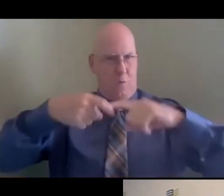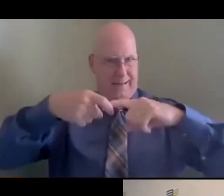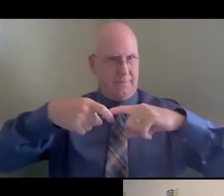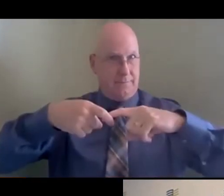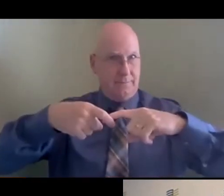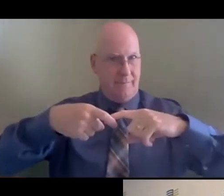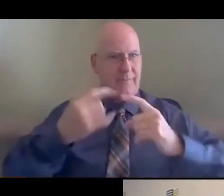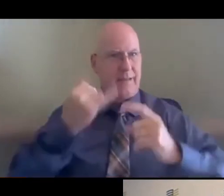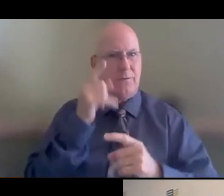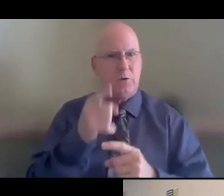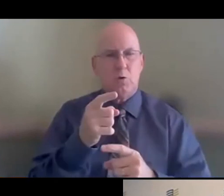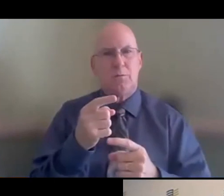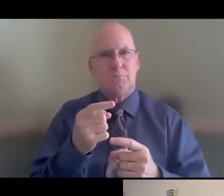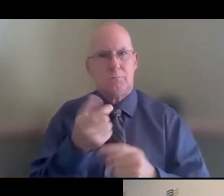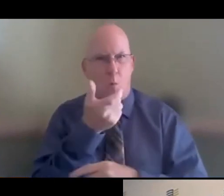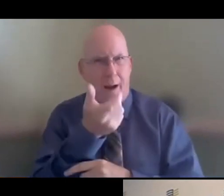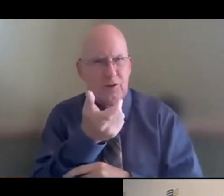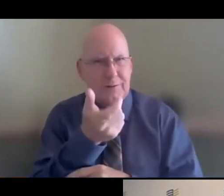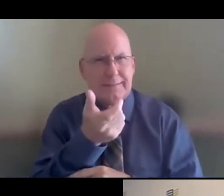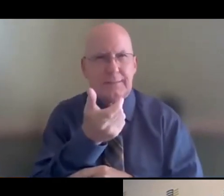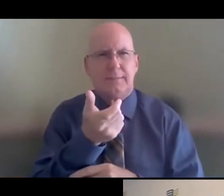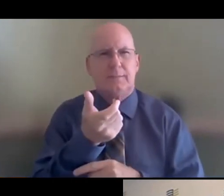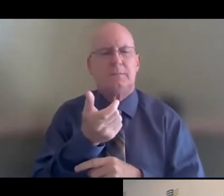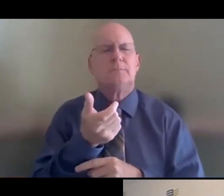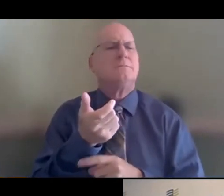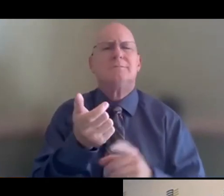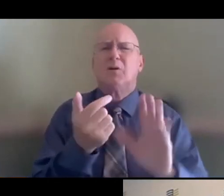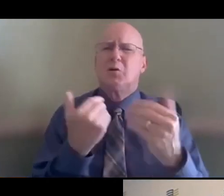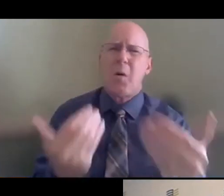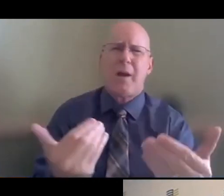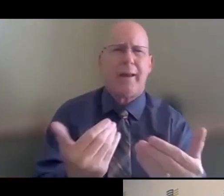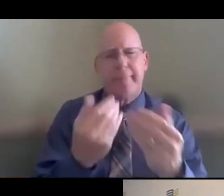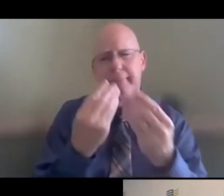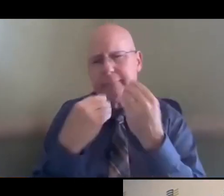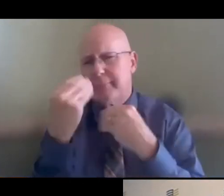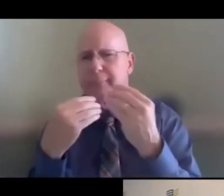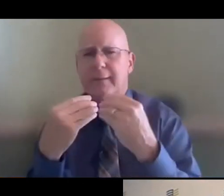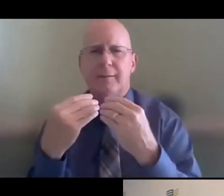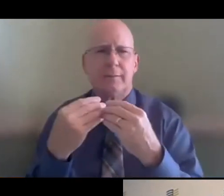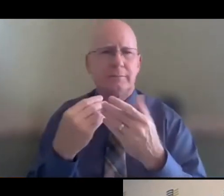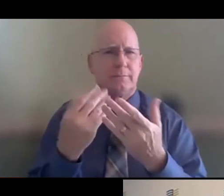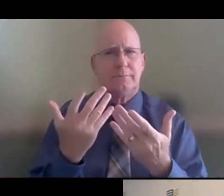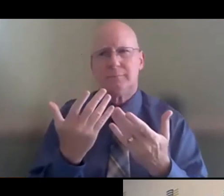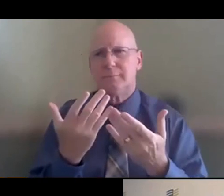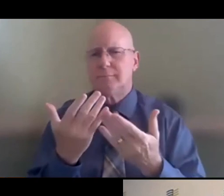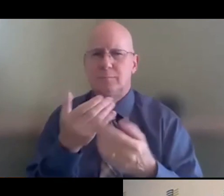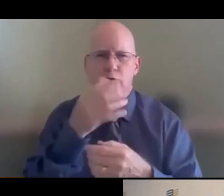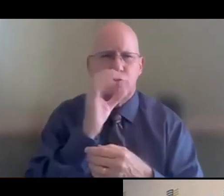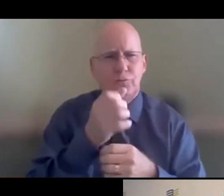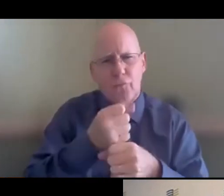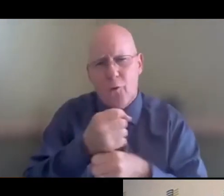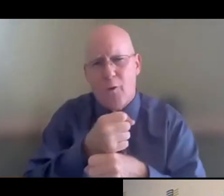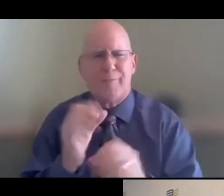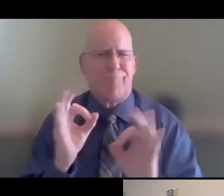you're an attendee currently on the line, take a second, go grab a snack, go grab a refreshed cup of coffee,